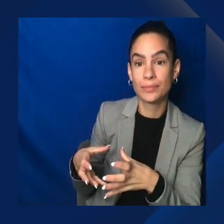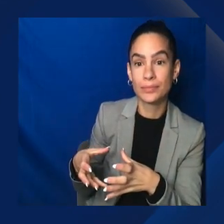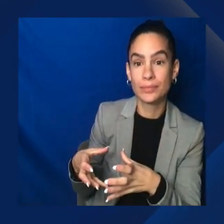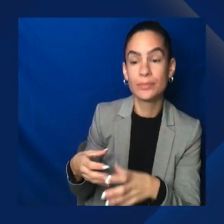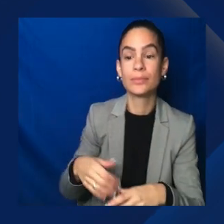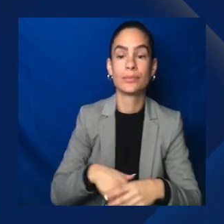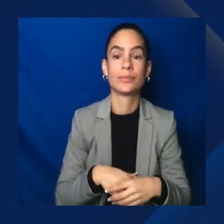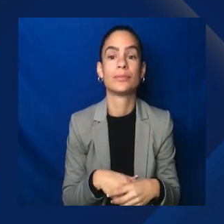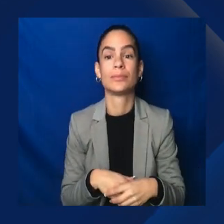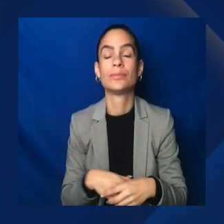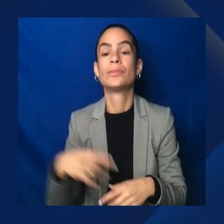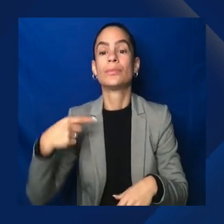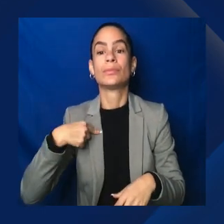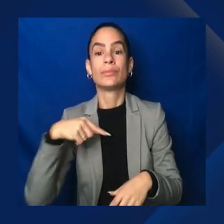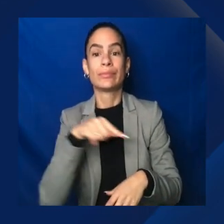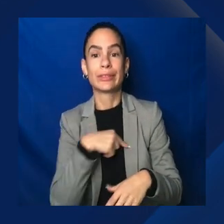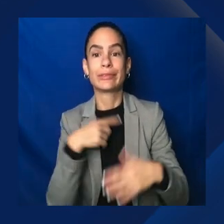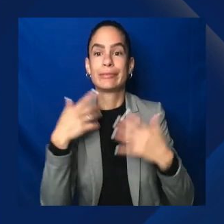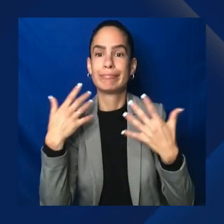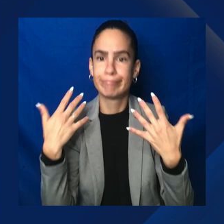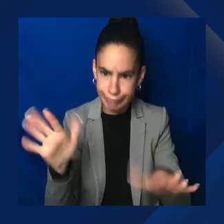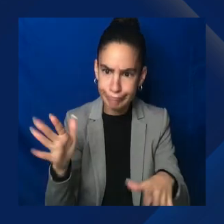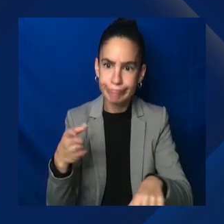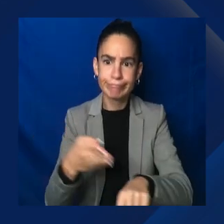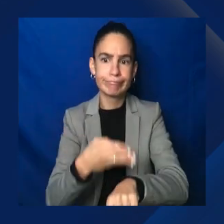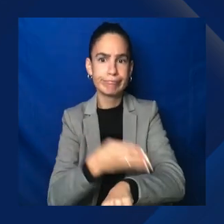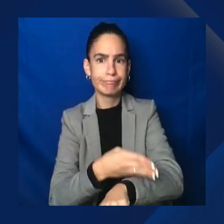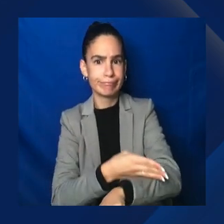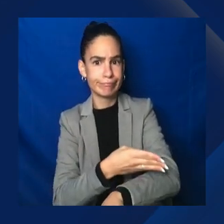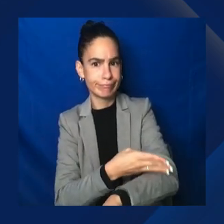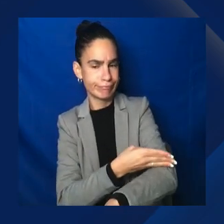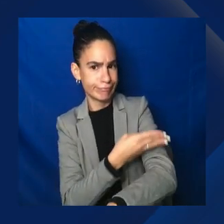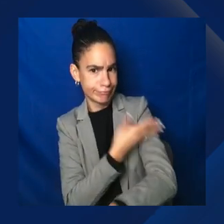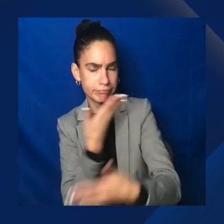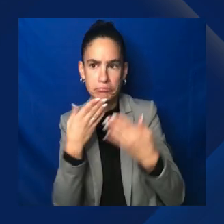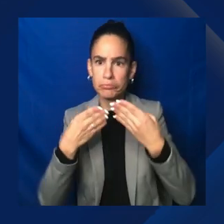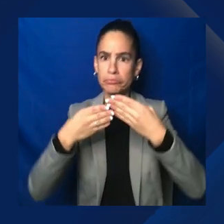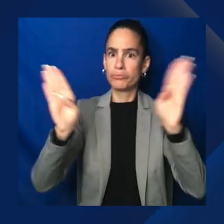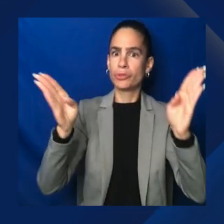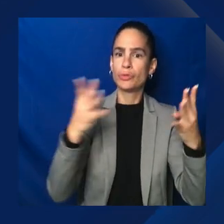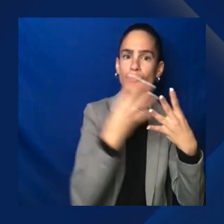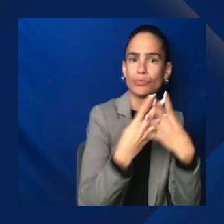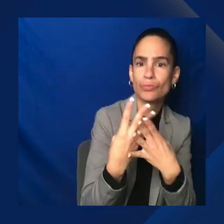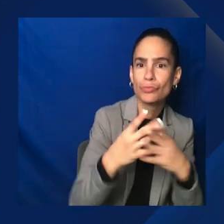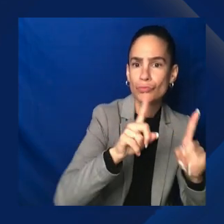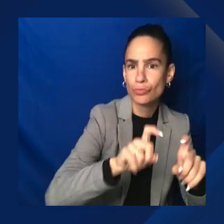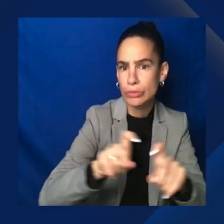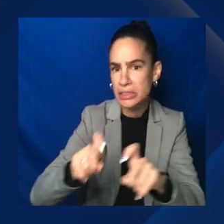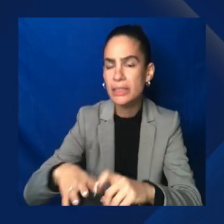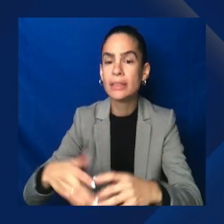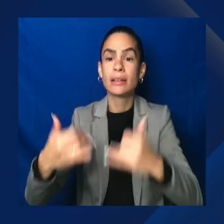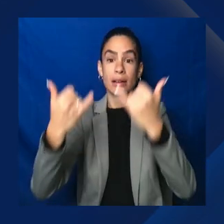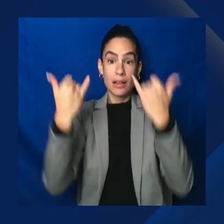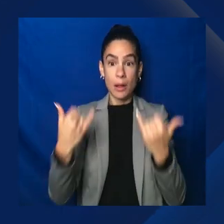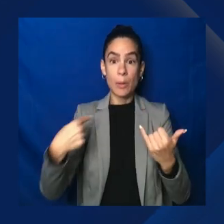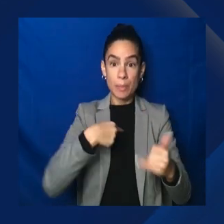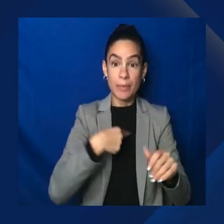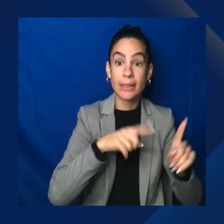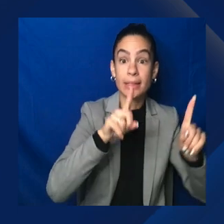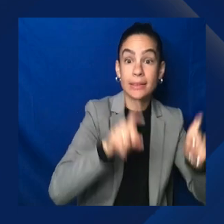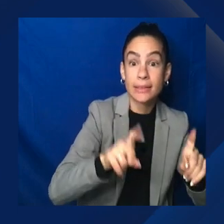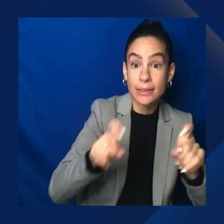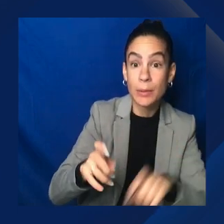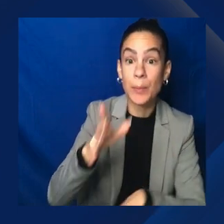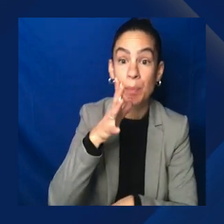improvements in that area, in that we are now testing women for depression before